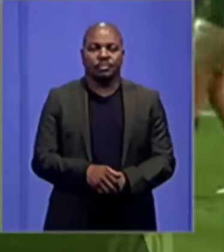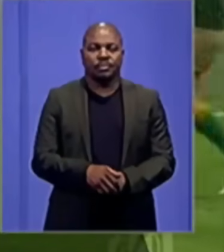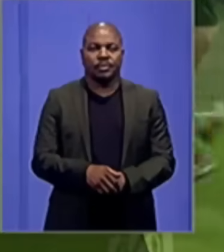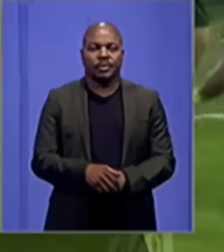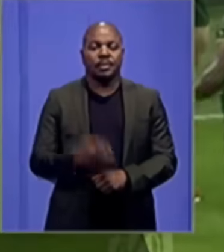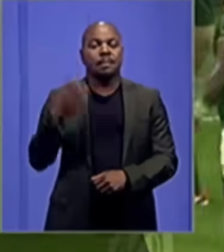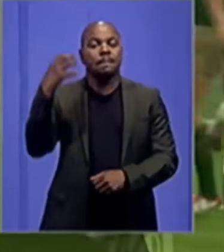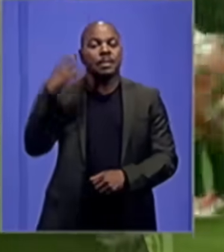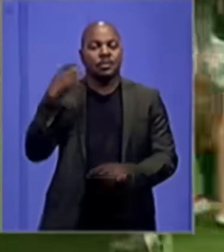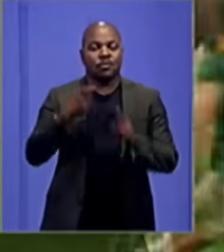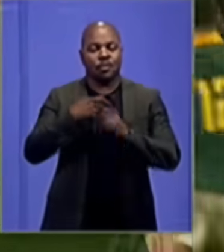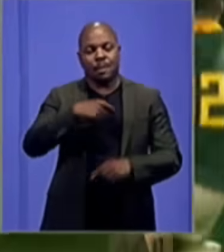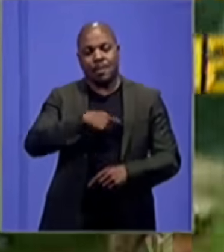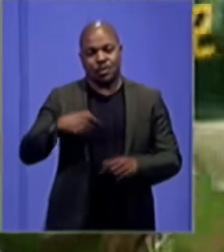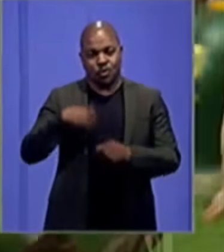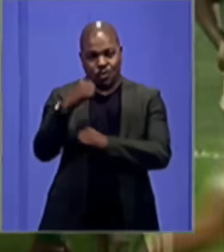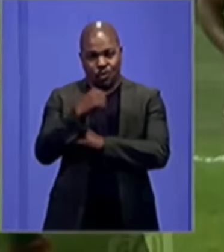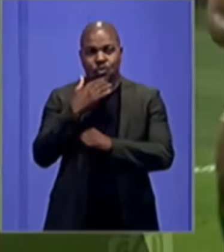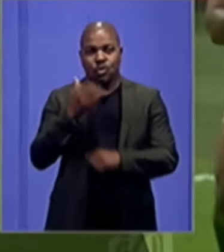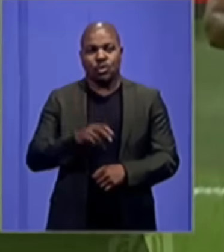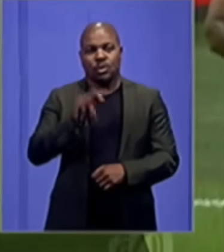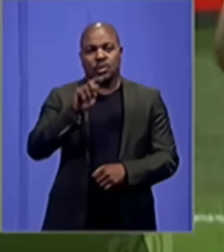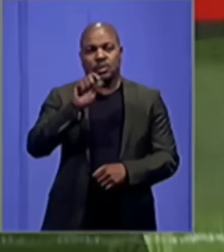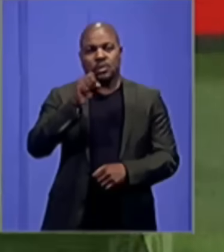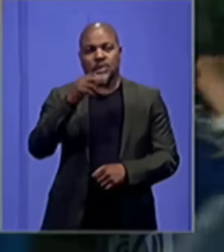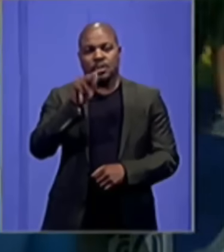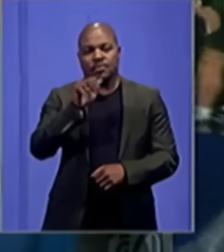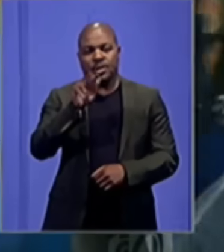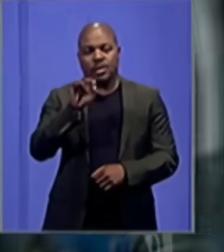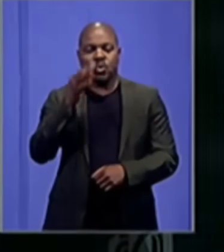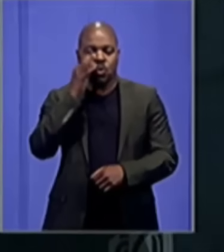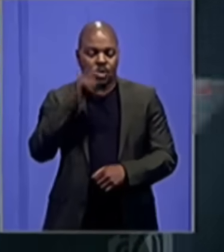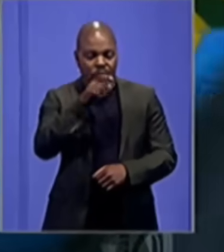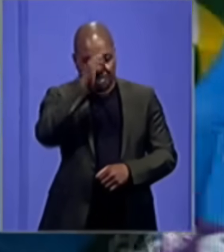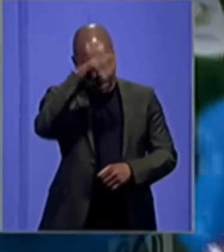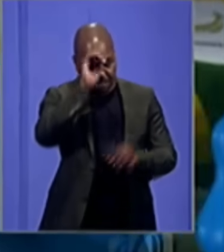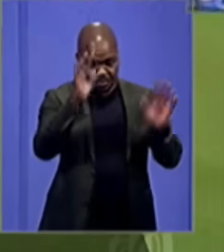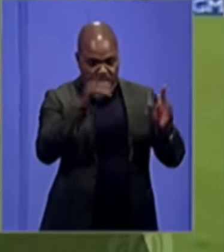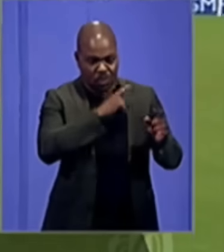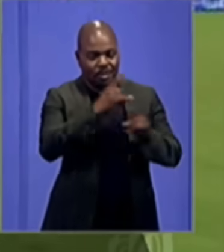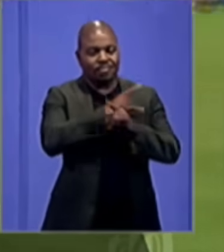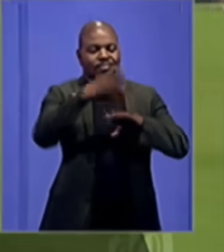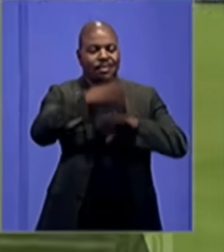Letona kantorong ya mo President Khumbuzo Ntshavheni le thoholetsa katleho ya di Springboks ka ho hapa mohope wa lefatshe.